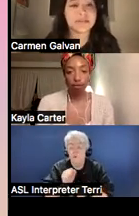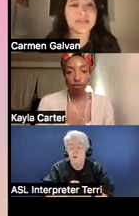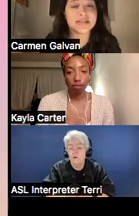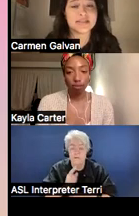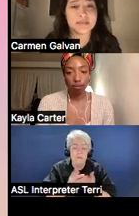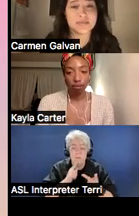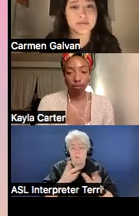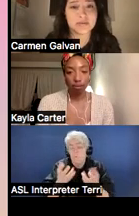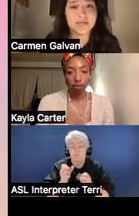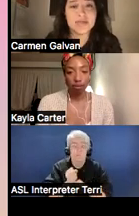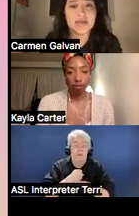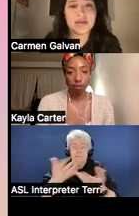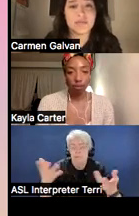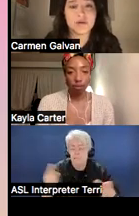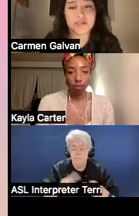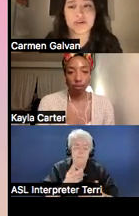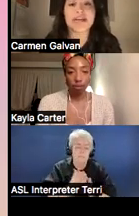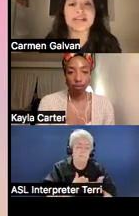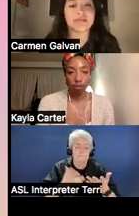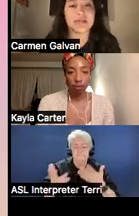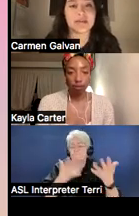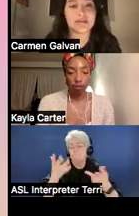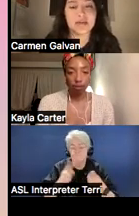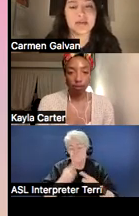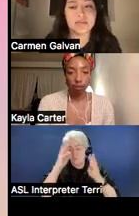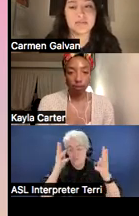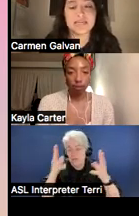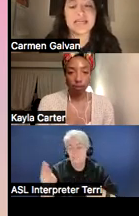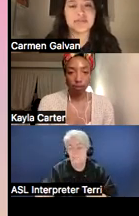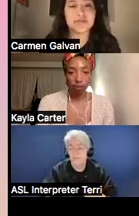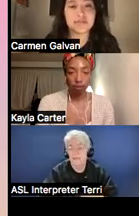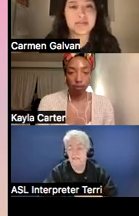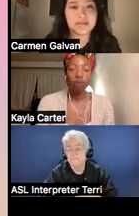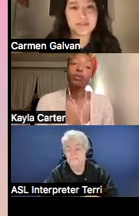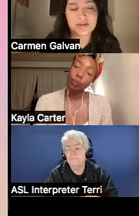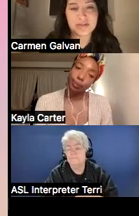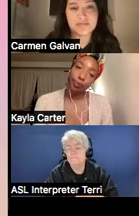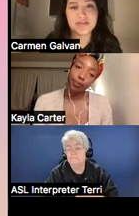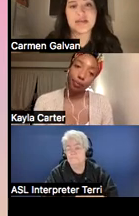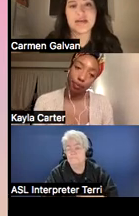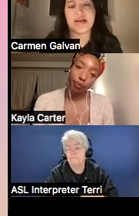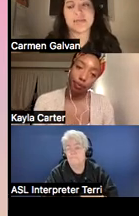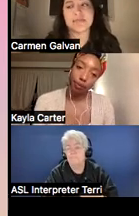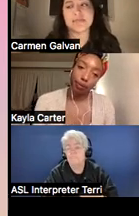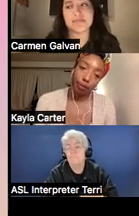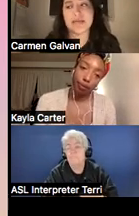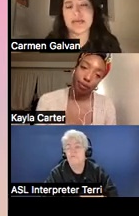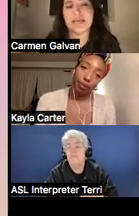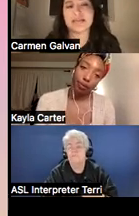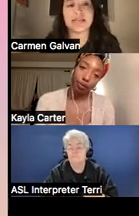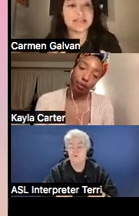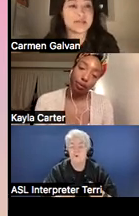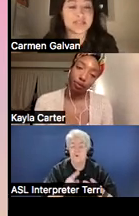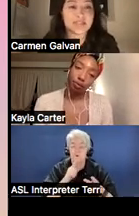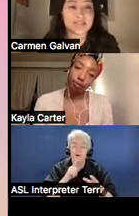to build things. Some people want to create something tangible out of their grief. And